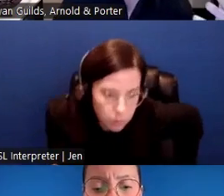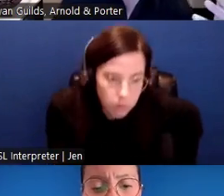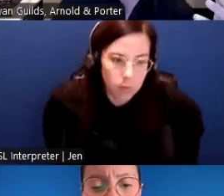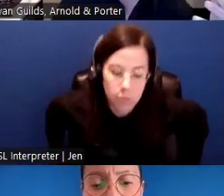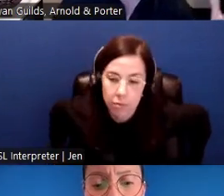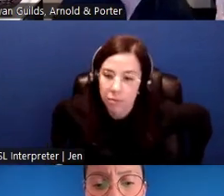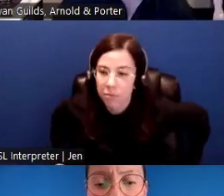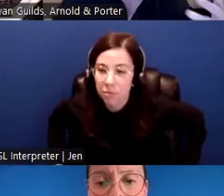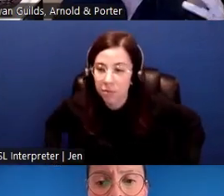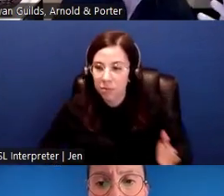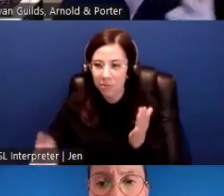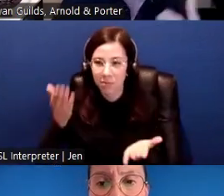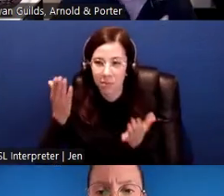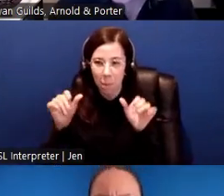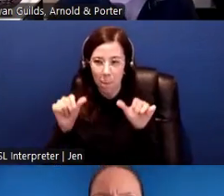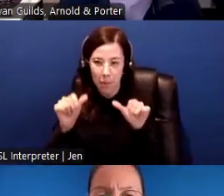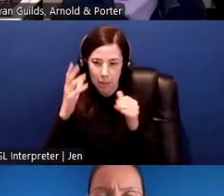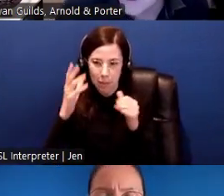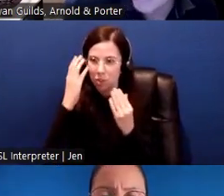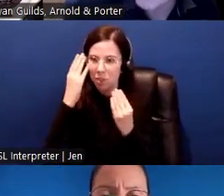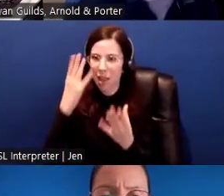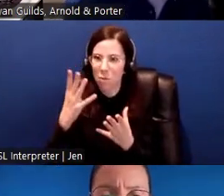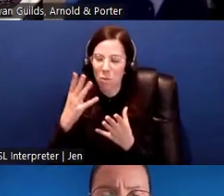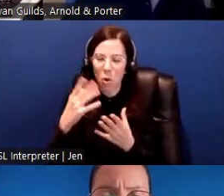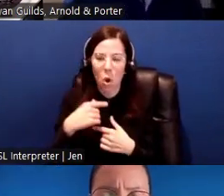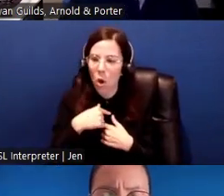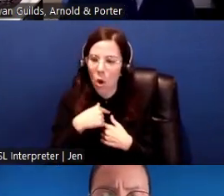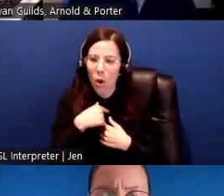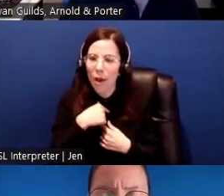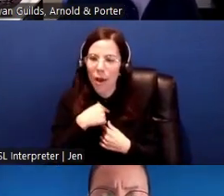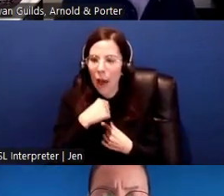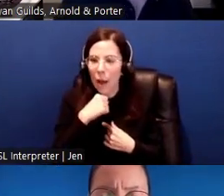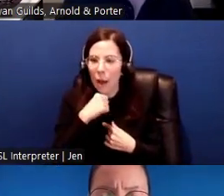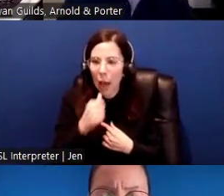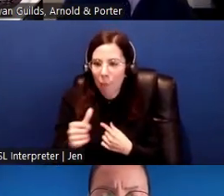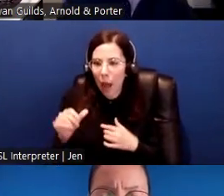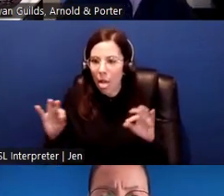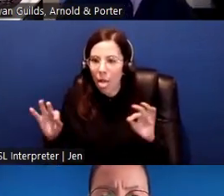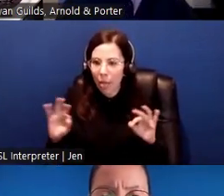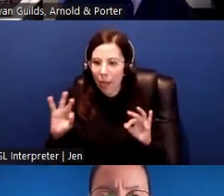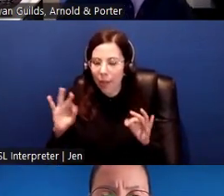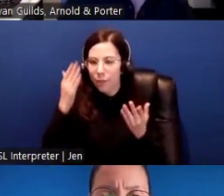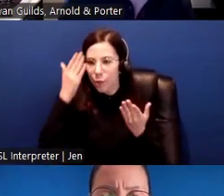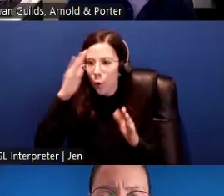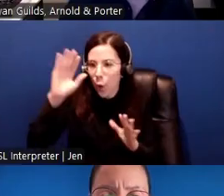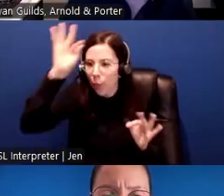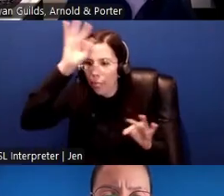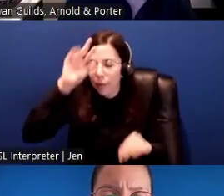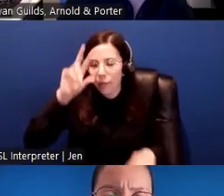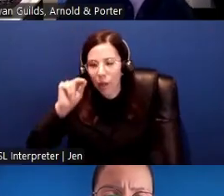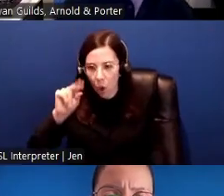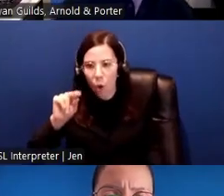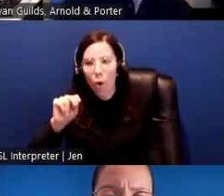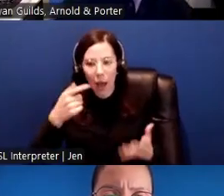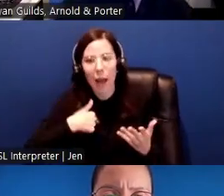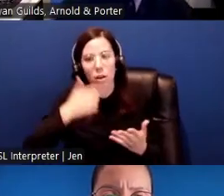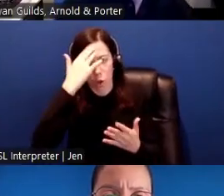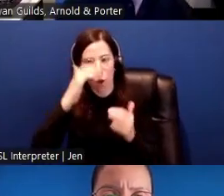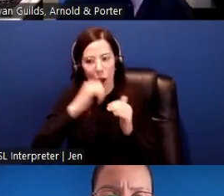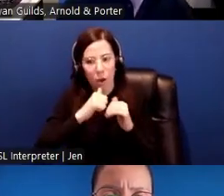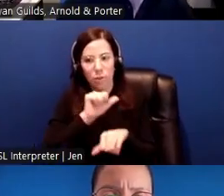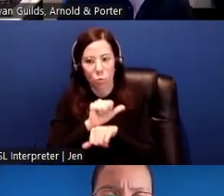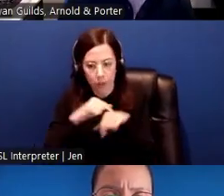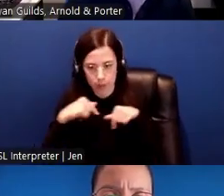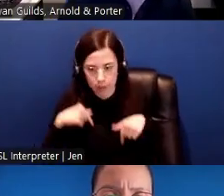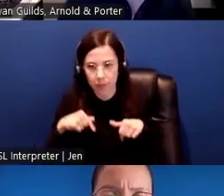confirm to them that you are not nefarious and that you know what you're doing, and as part of a way to facilitate that process. You